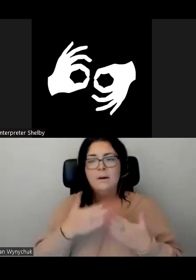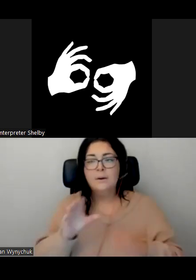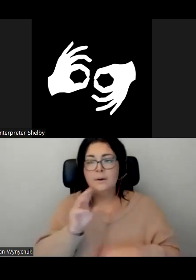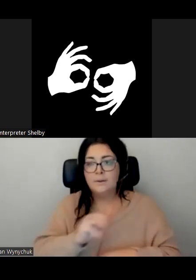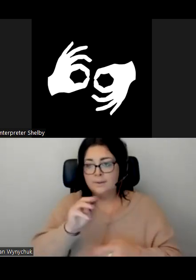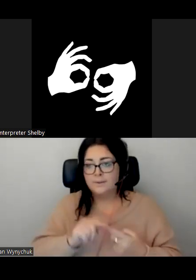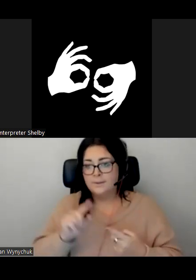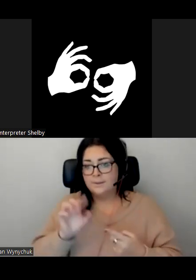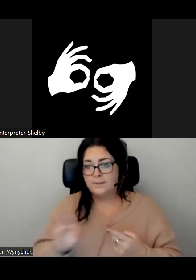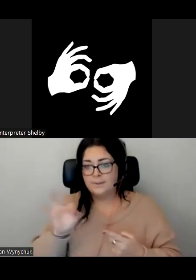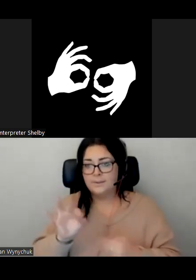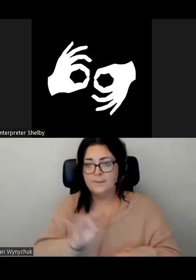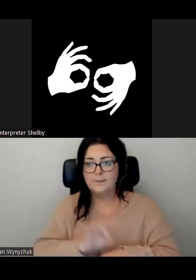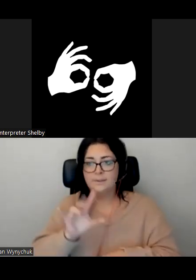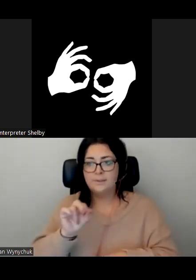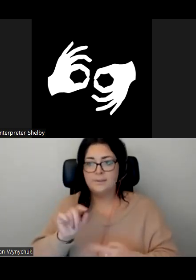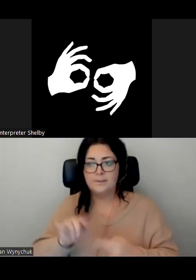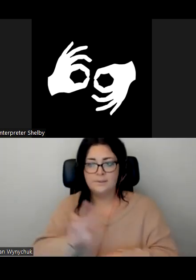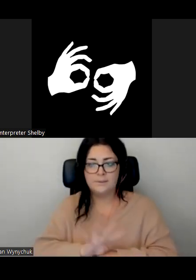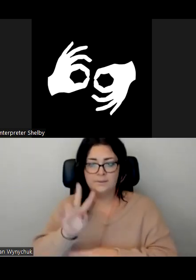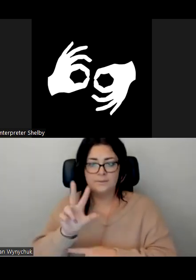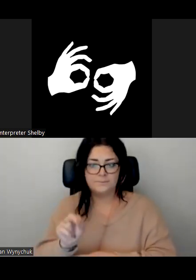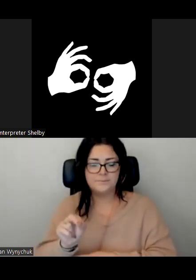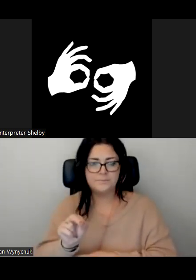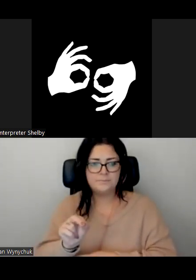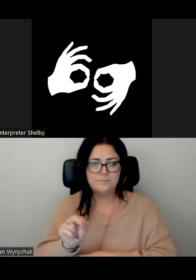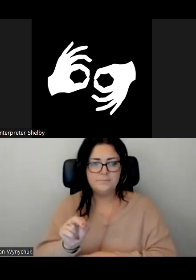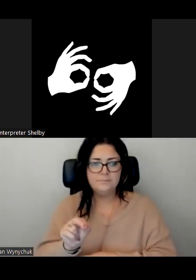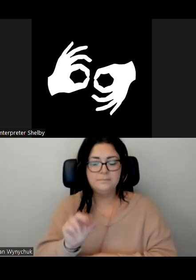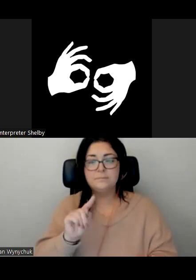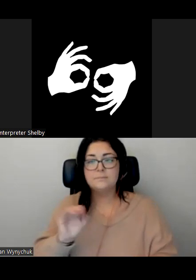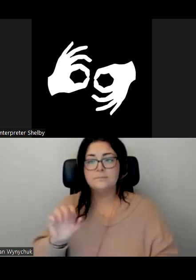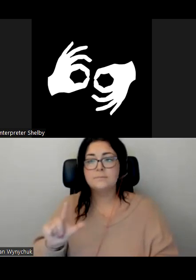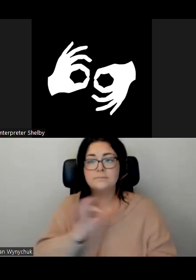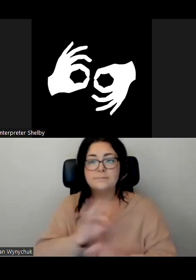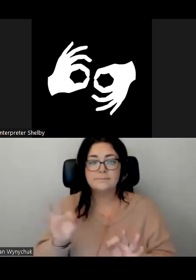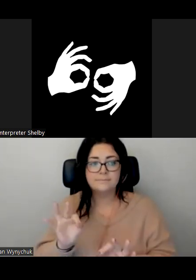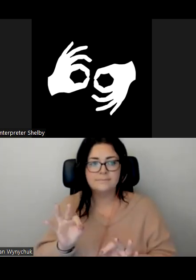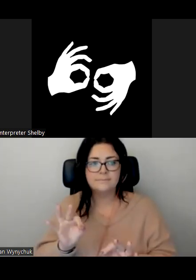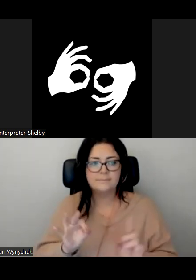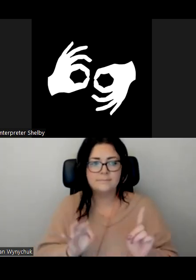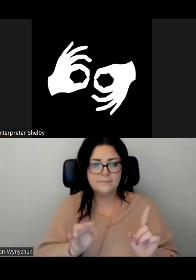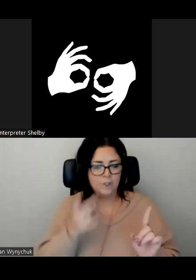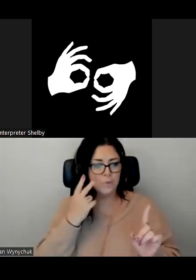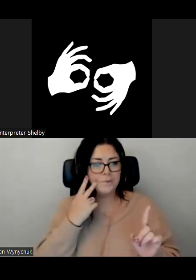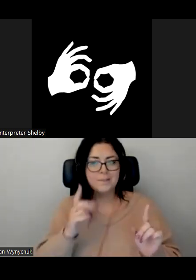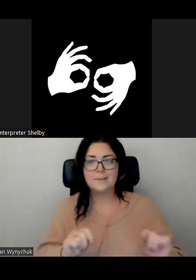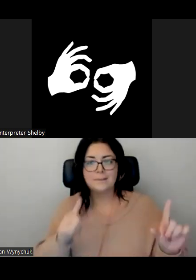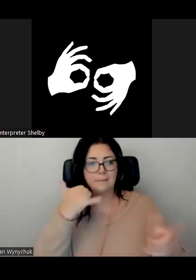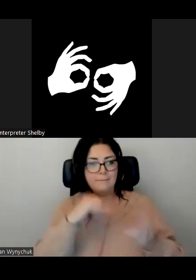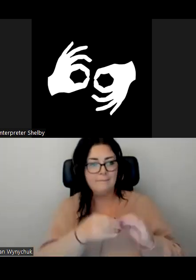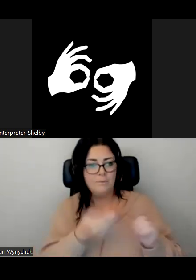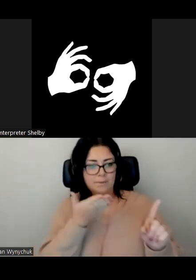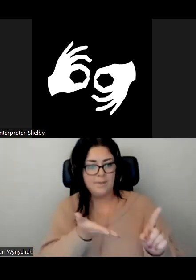to Friday from 8:30 to 4:30, and it's toll free. The numbers are on the screen